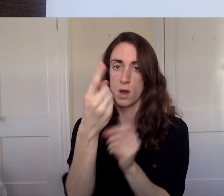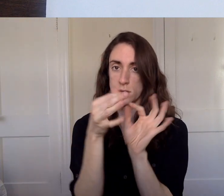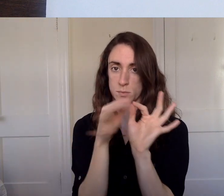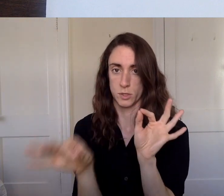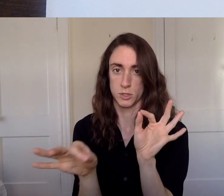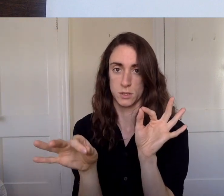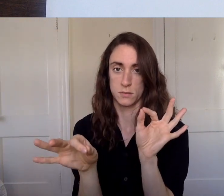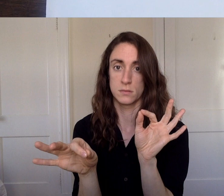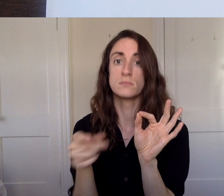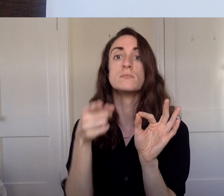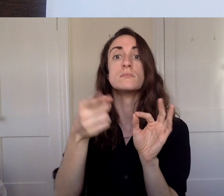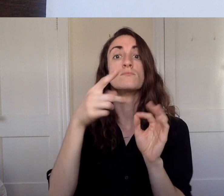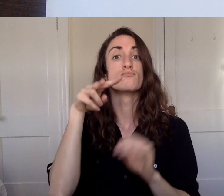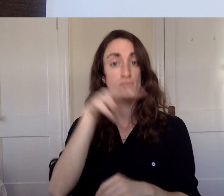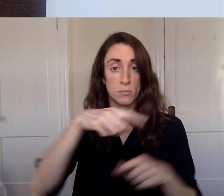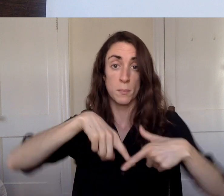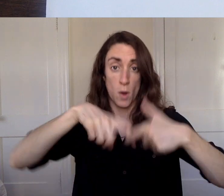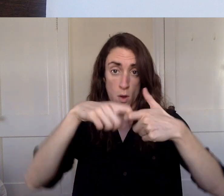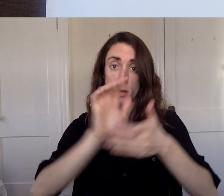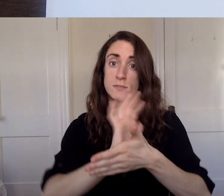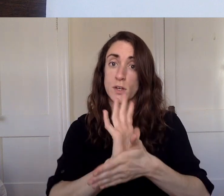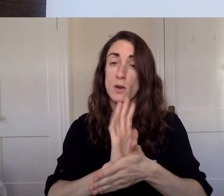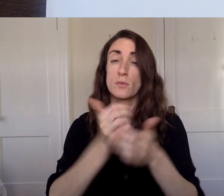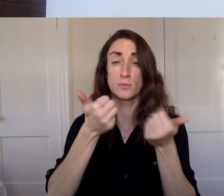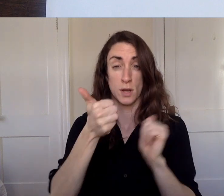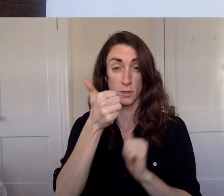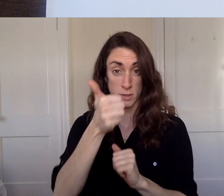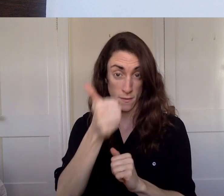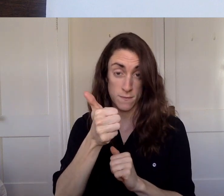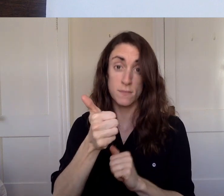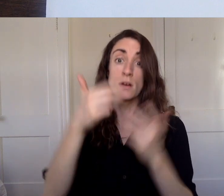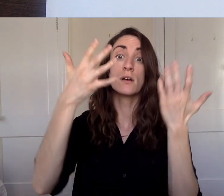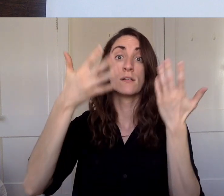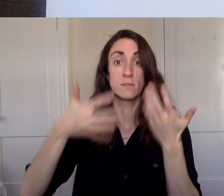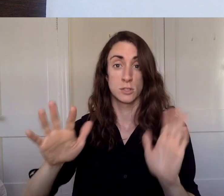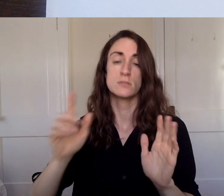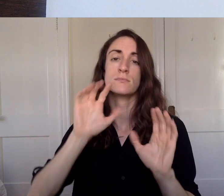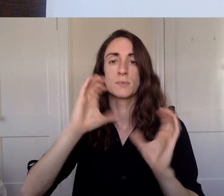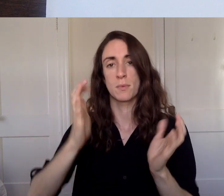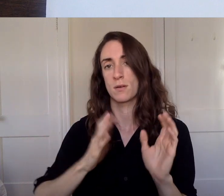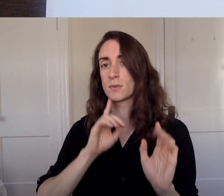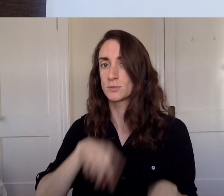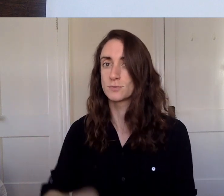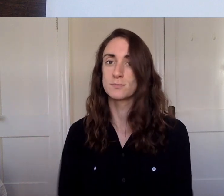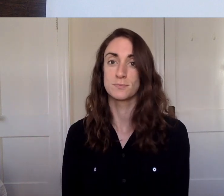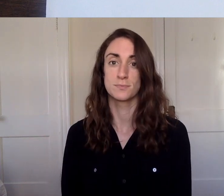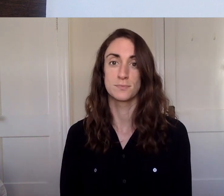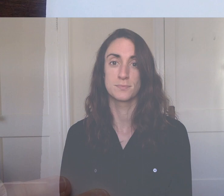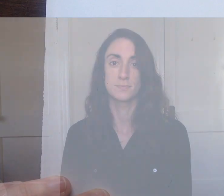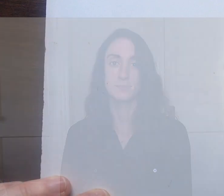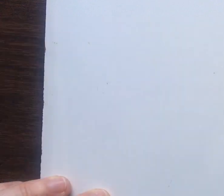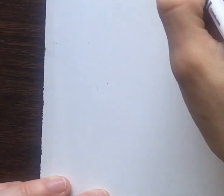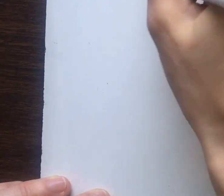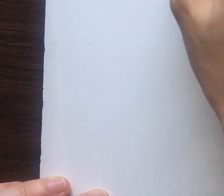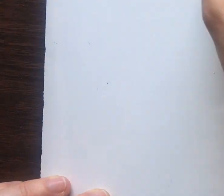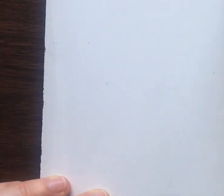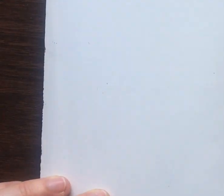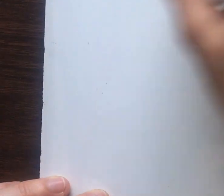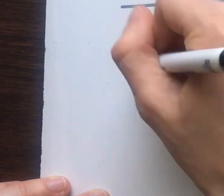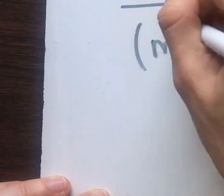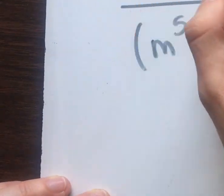powers raised to powers and quotients and products raised to powers. I suggest you look at the example, pause the video, try it yourself, and then compare your work to mine.